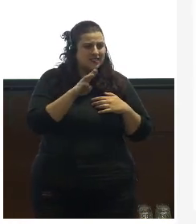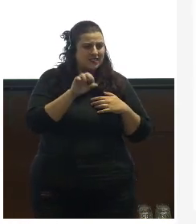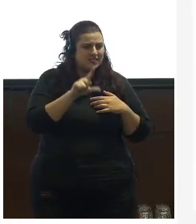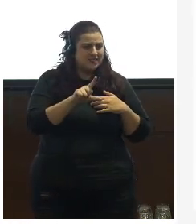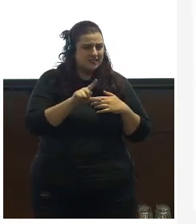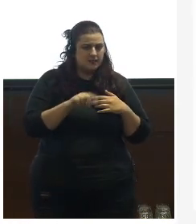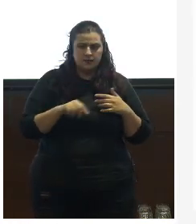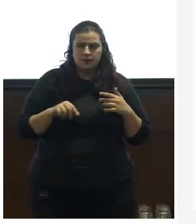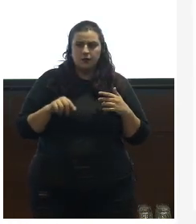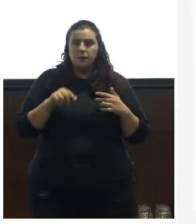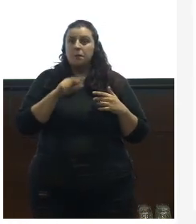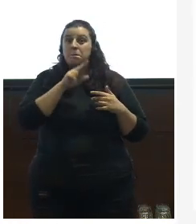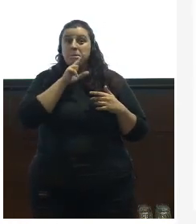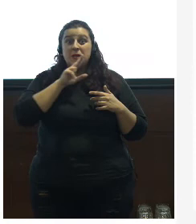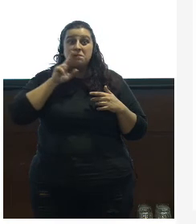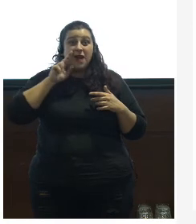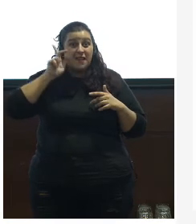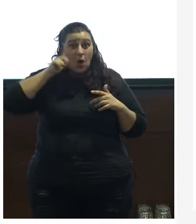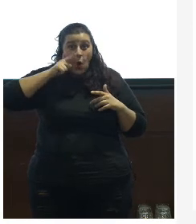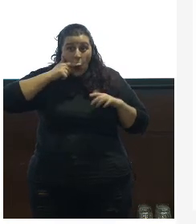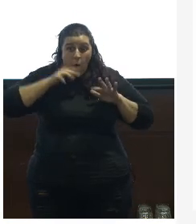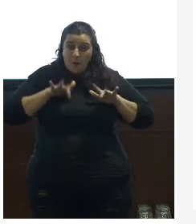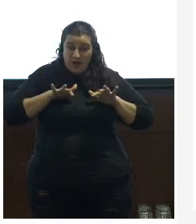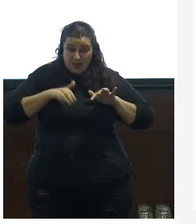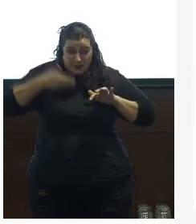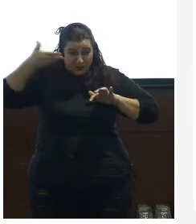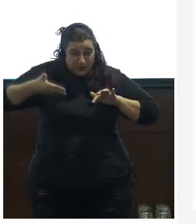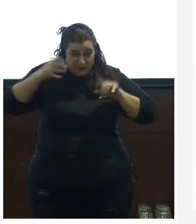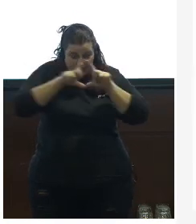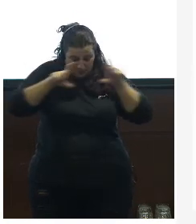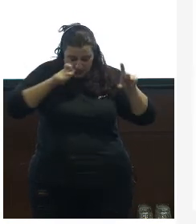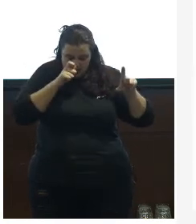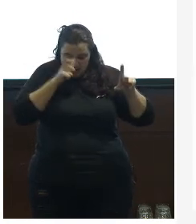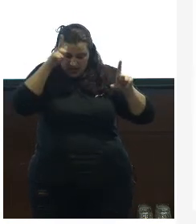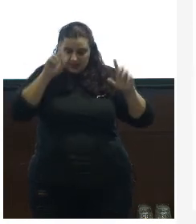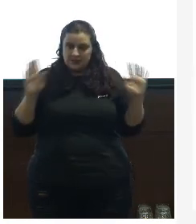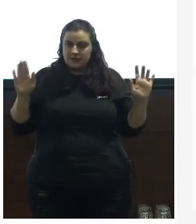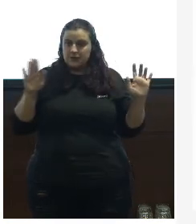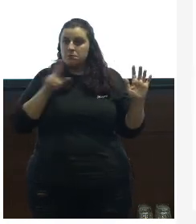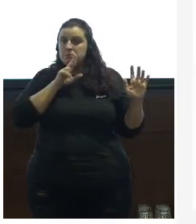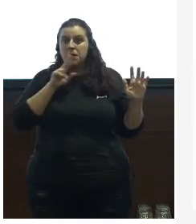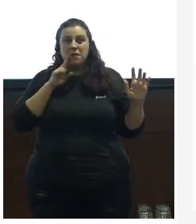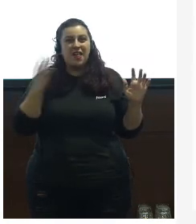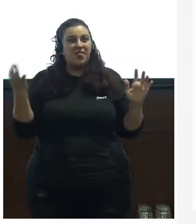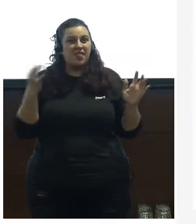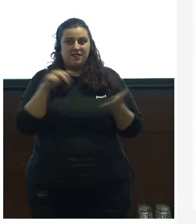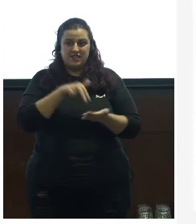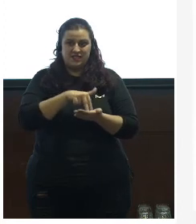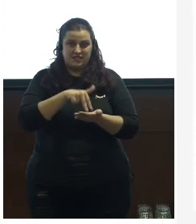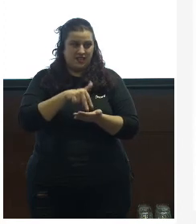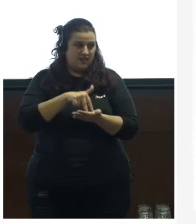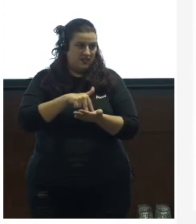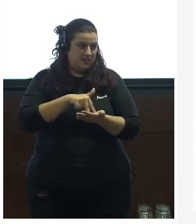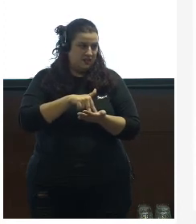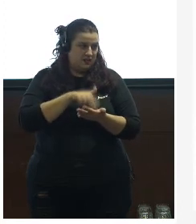but for health issues, she can't. But she is really the soul and the heart, and that brings me back